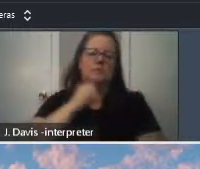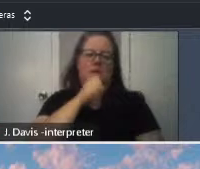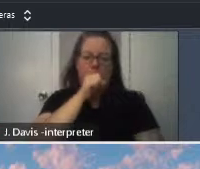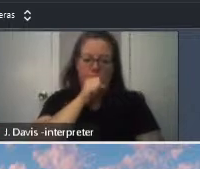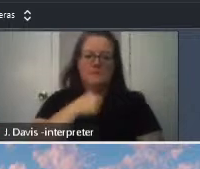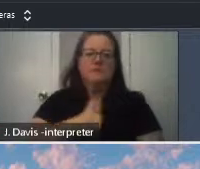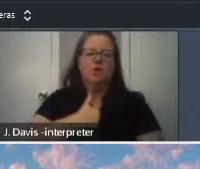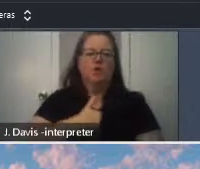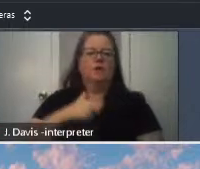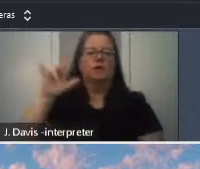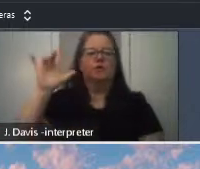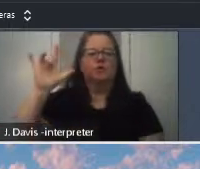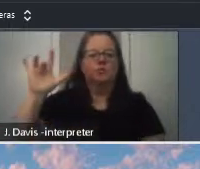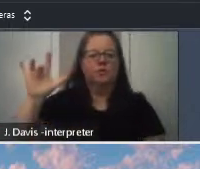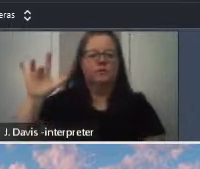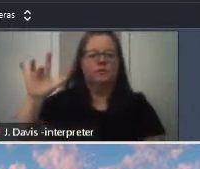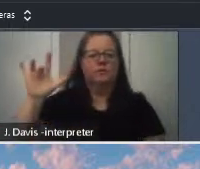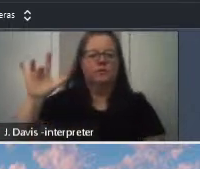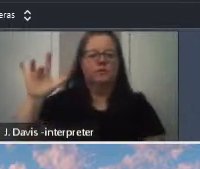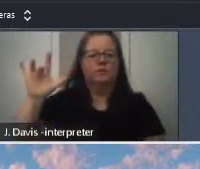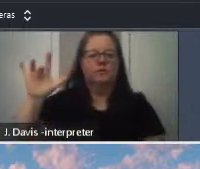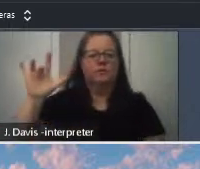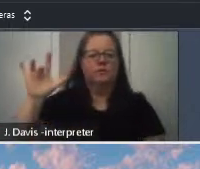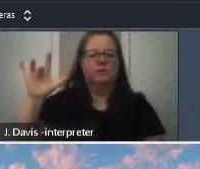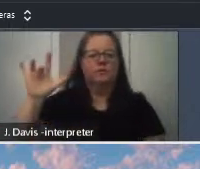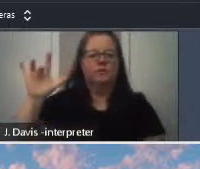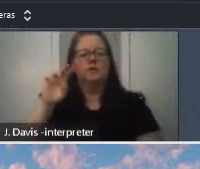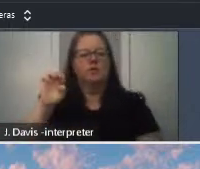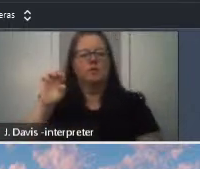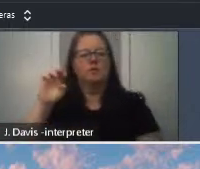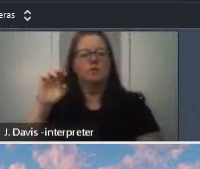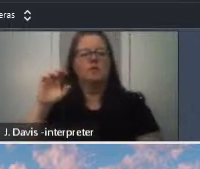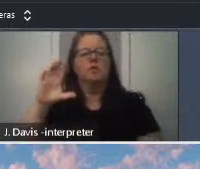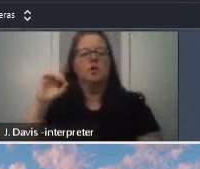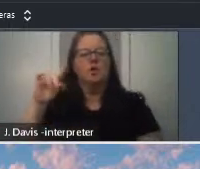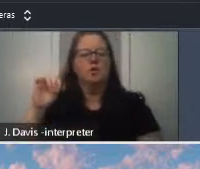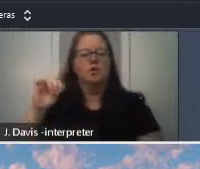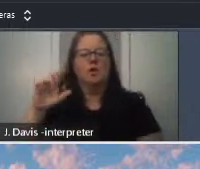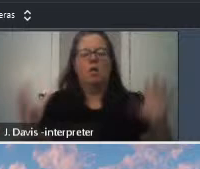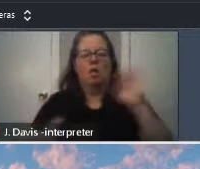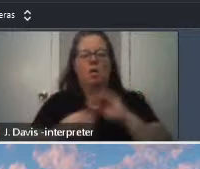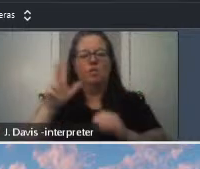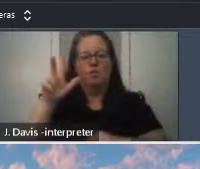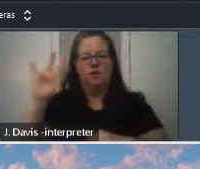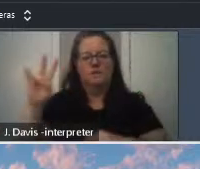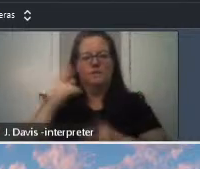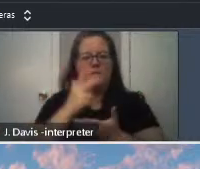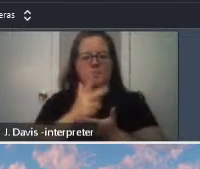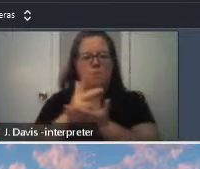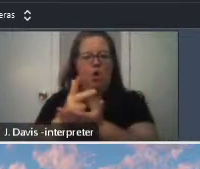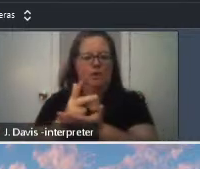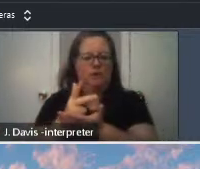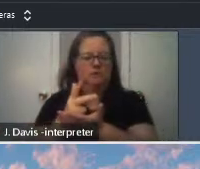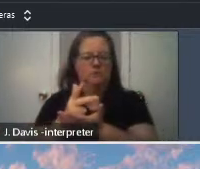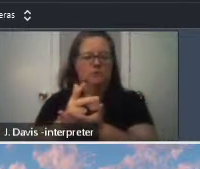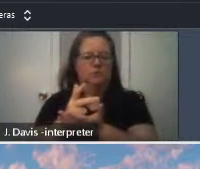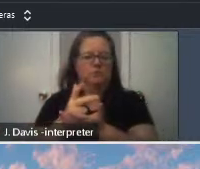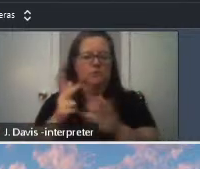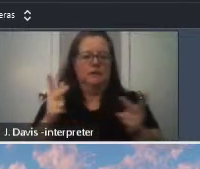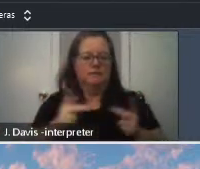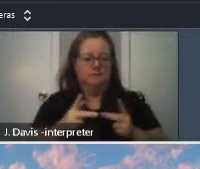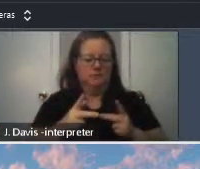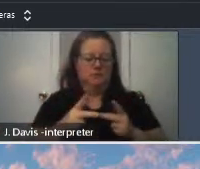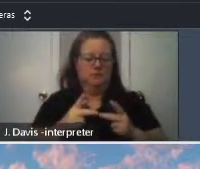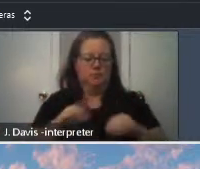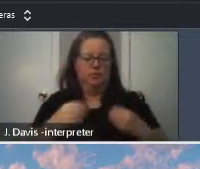25 units. Under the zoning code, 37 parking spaces would be provided. And I think this was perhaps